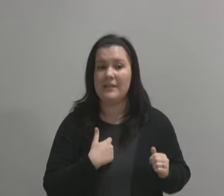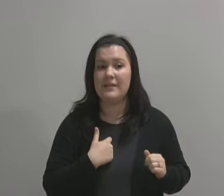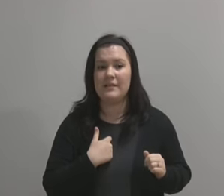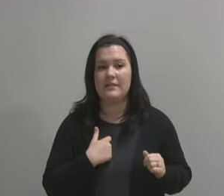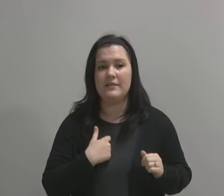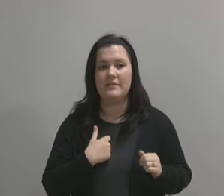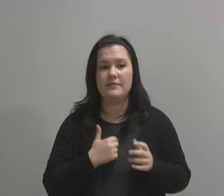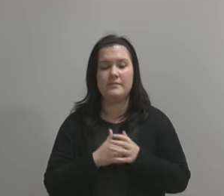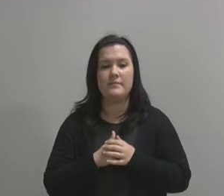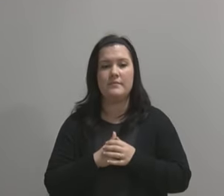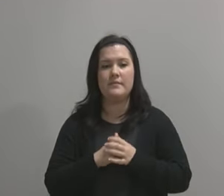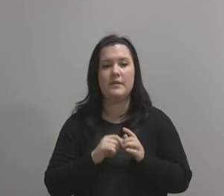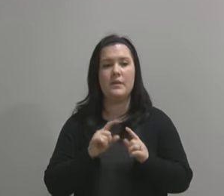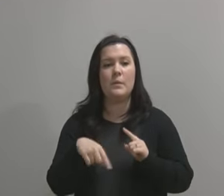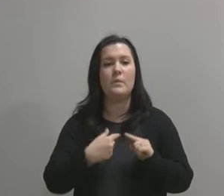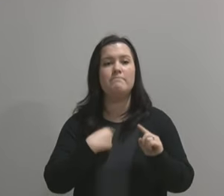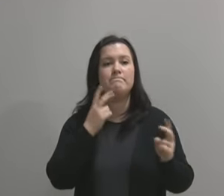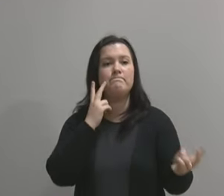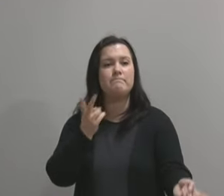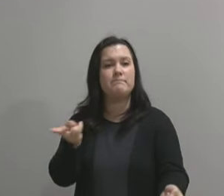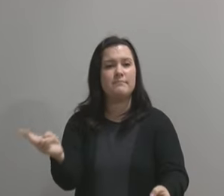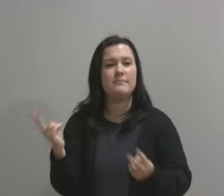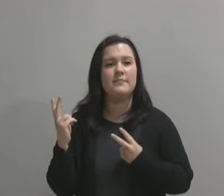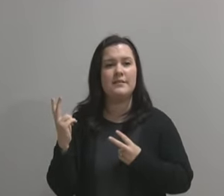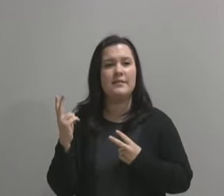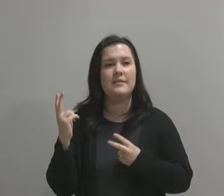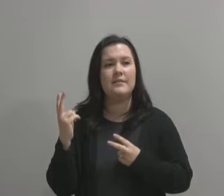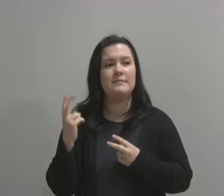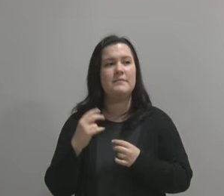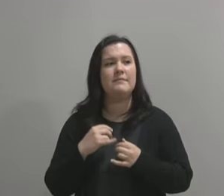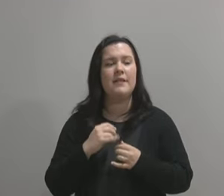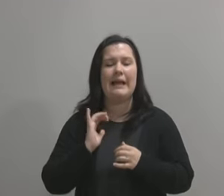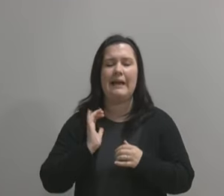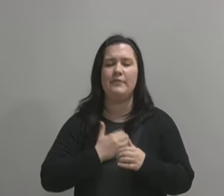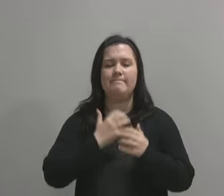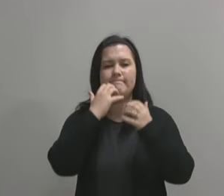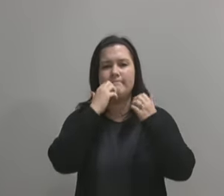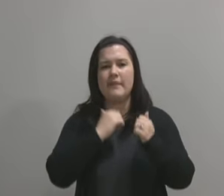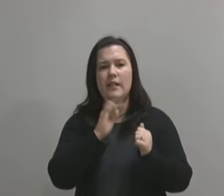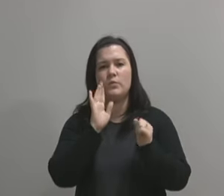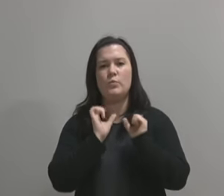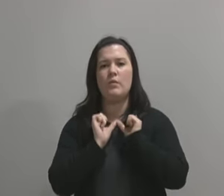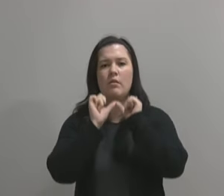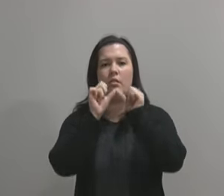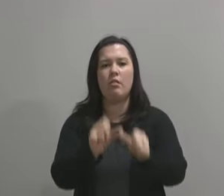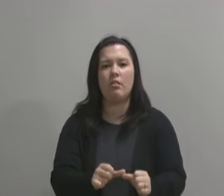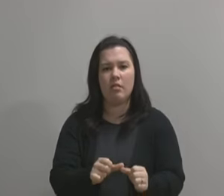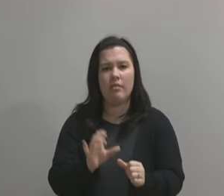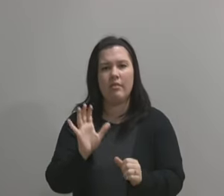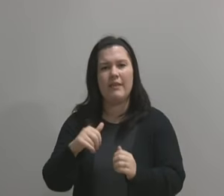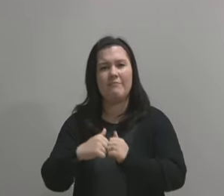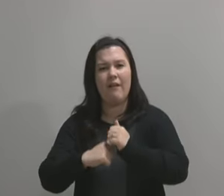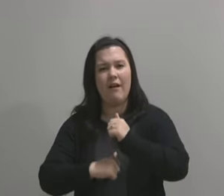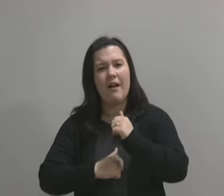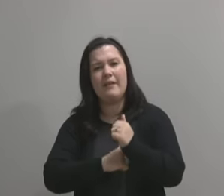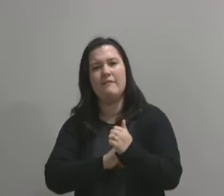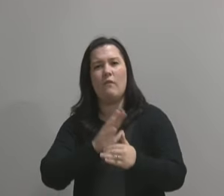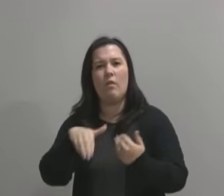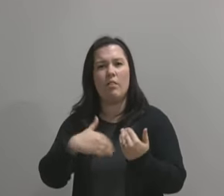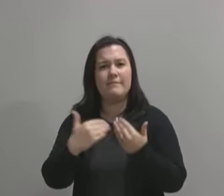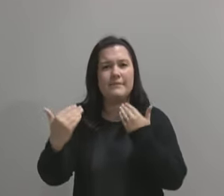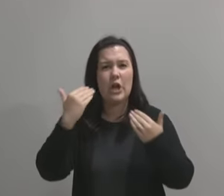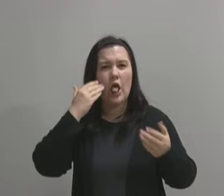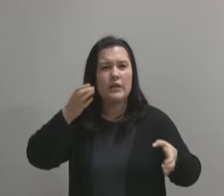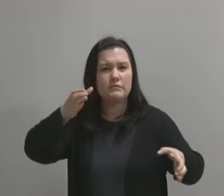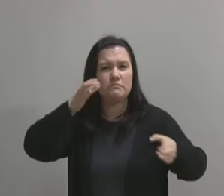be doing, reflecting on the lasting values and solid foundation of knowledge you